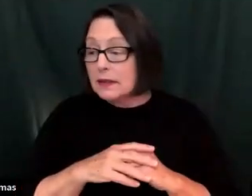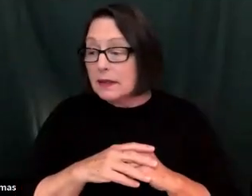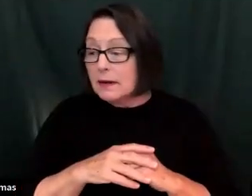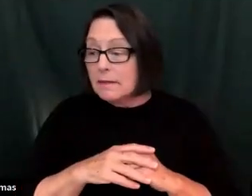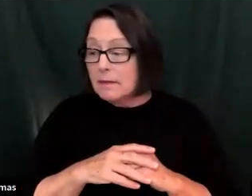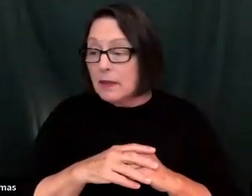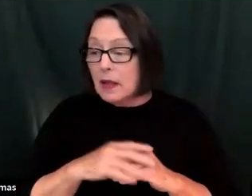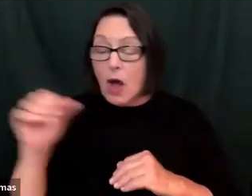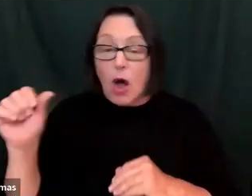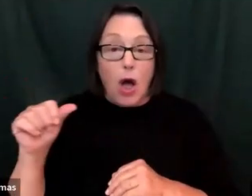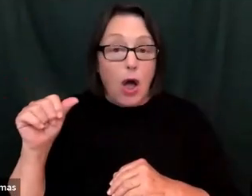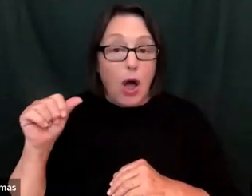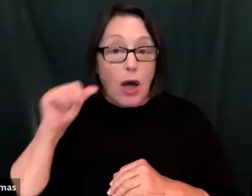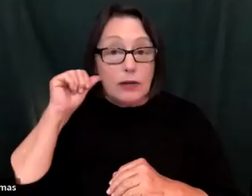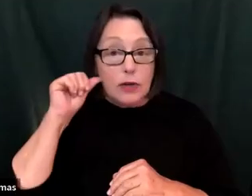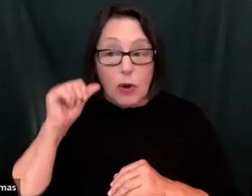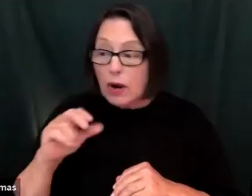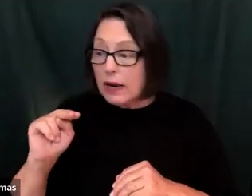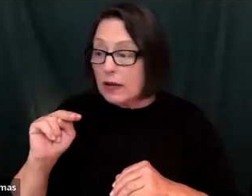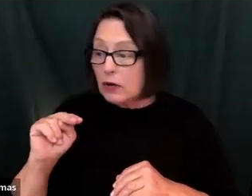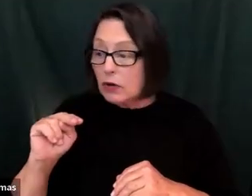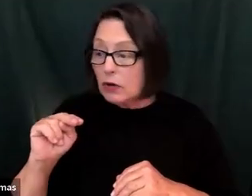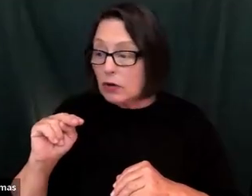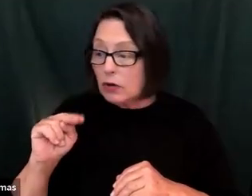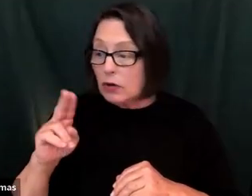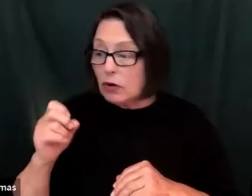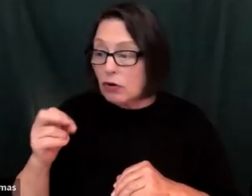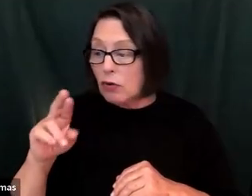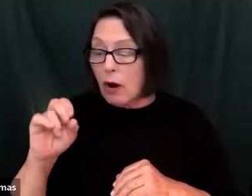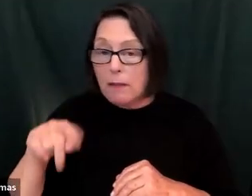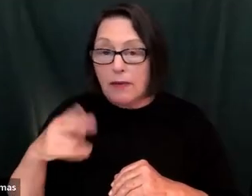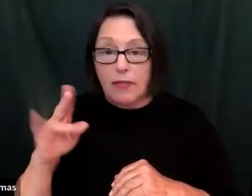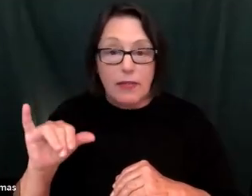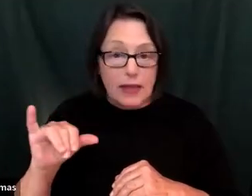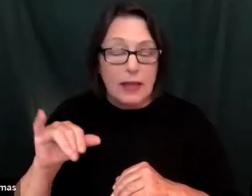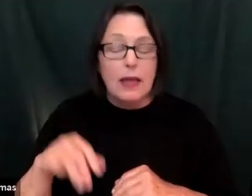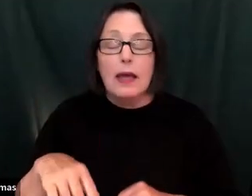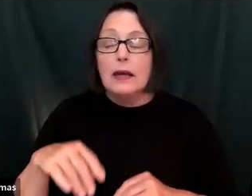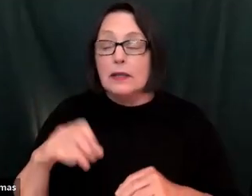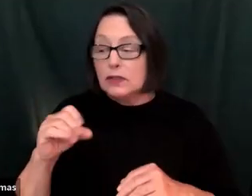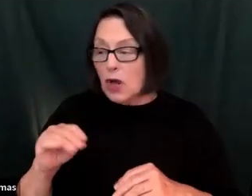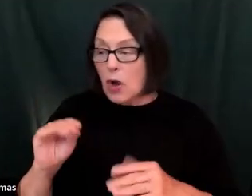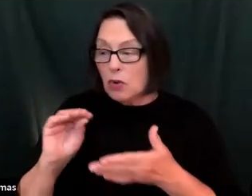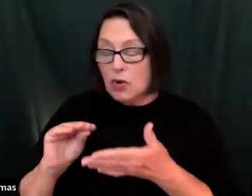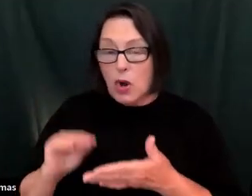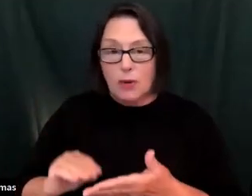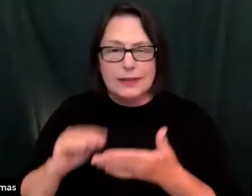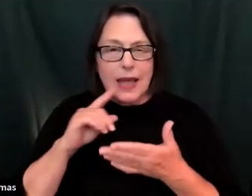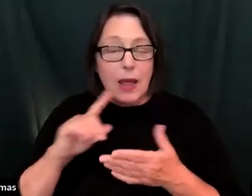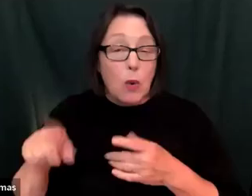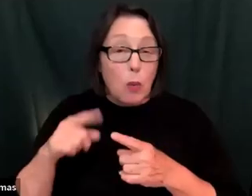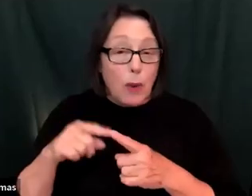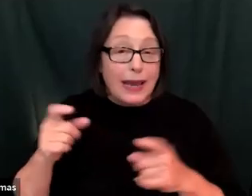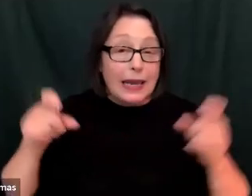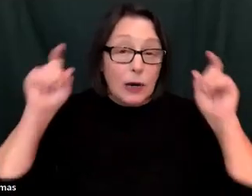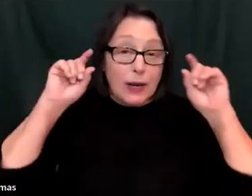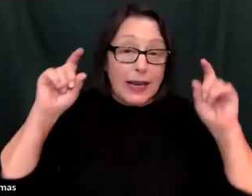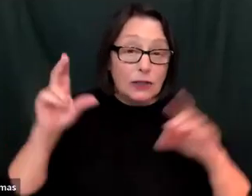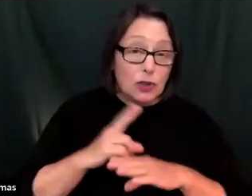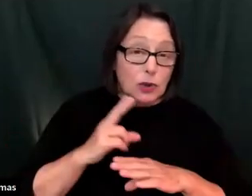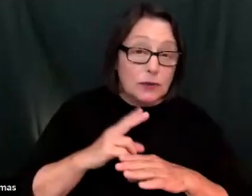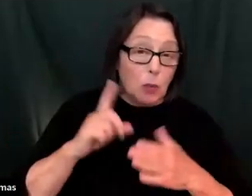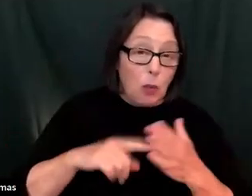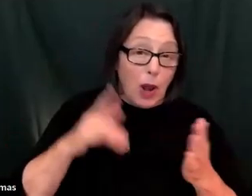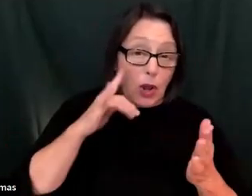auditory neuropathy. And there are notes there about where his hearing is when he has his hearing aids in and when he